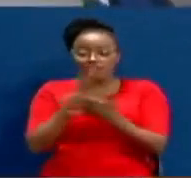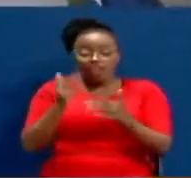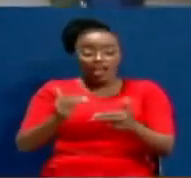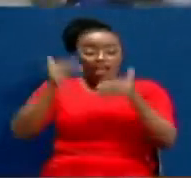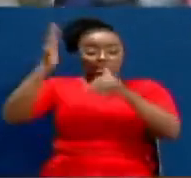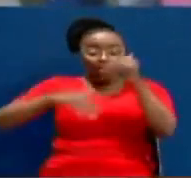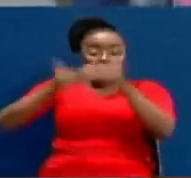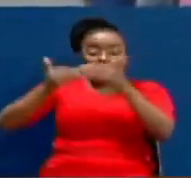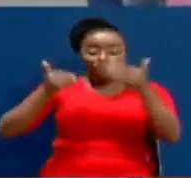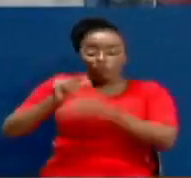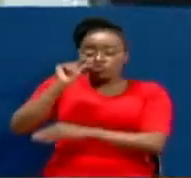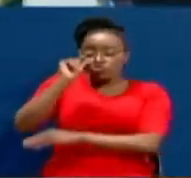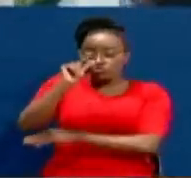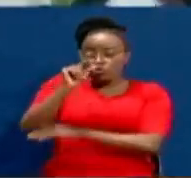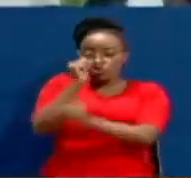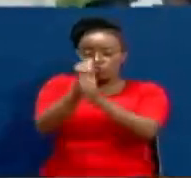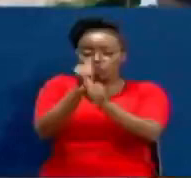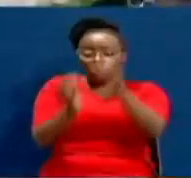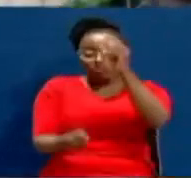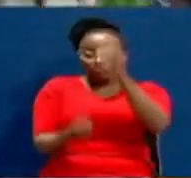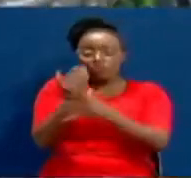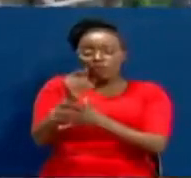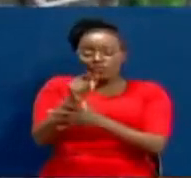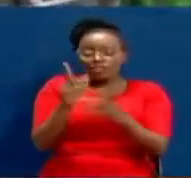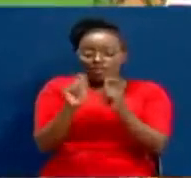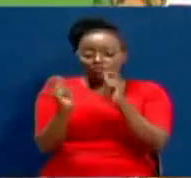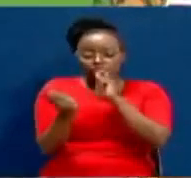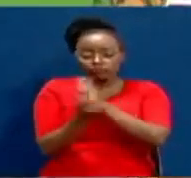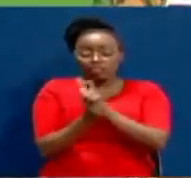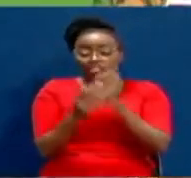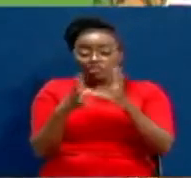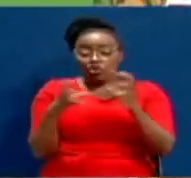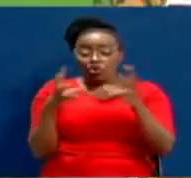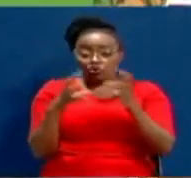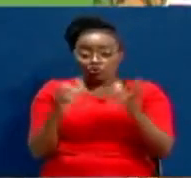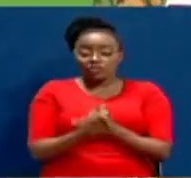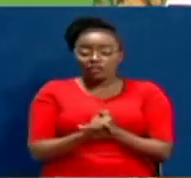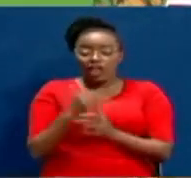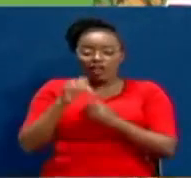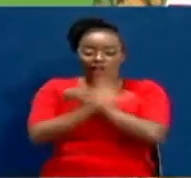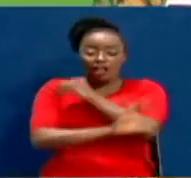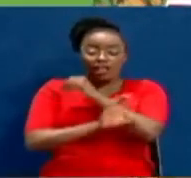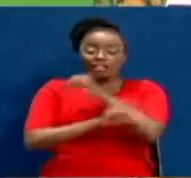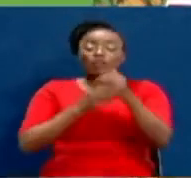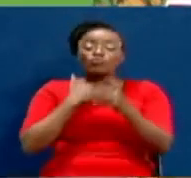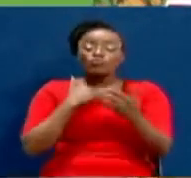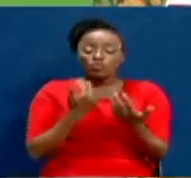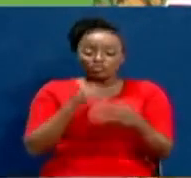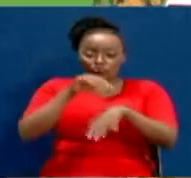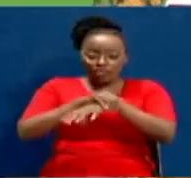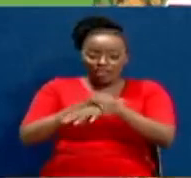ever before, with little input required to produce the genetically modified crop. I know there are even countries that have been wanting to